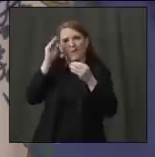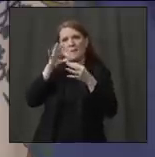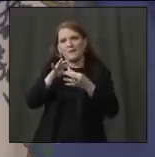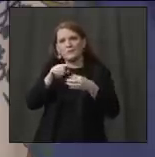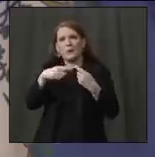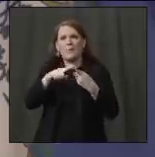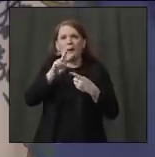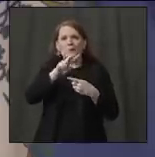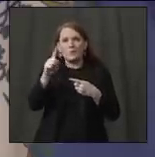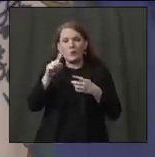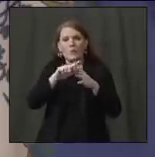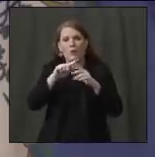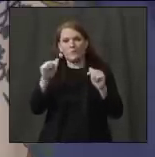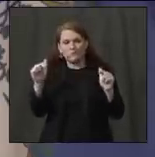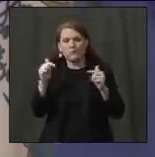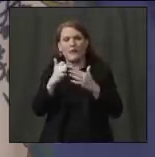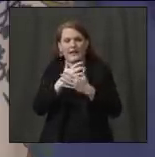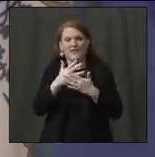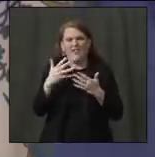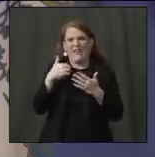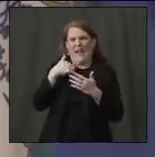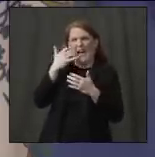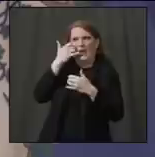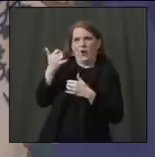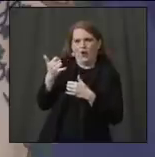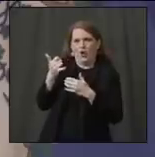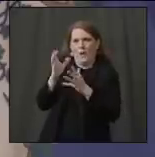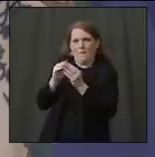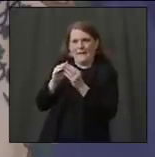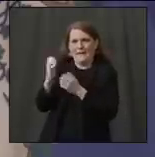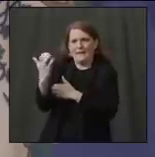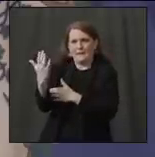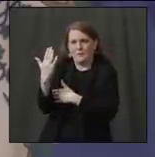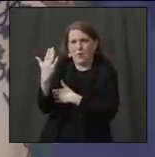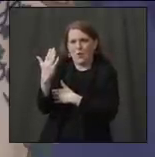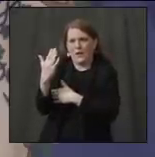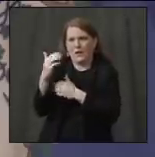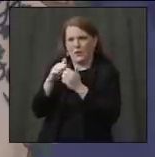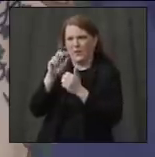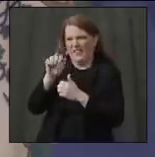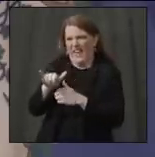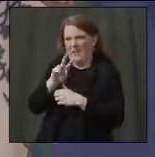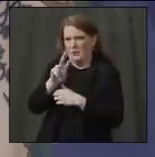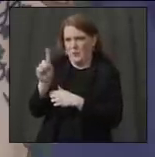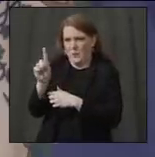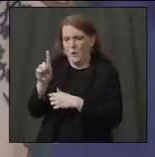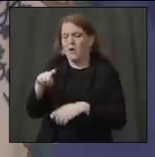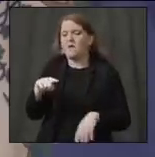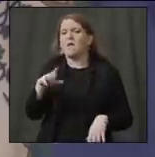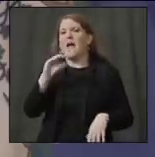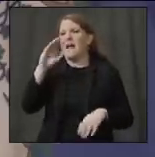And I got to say, food seemed to be question number 1, 2, and 3. It's food insecurity.